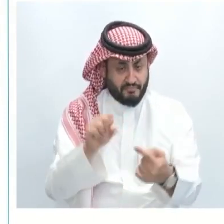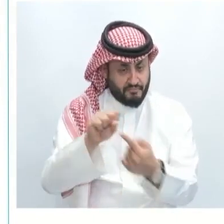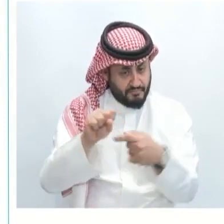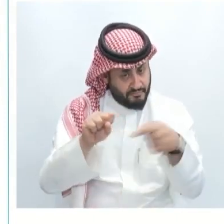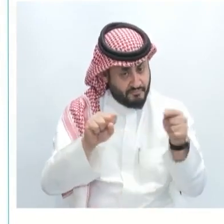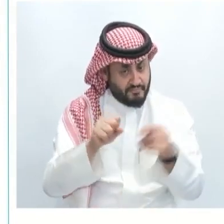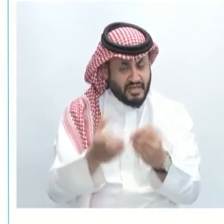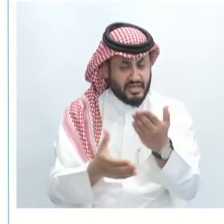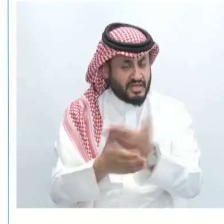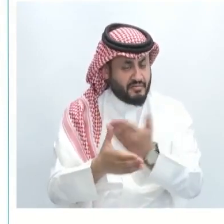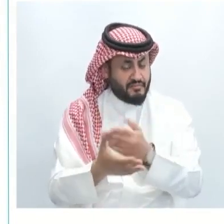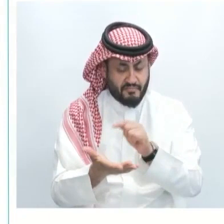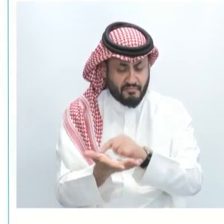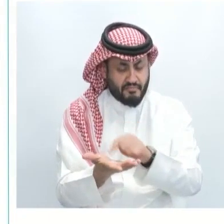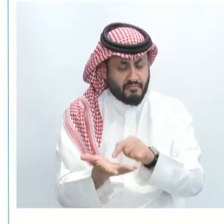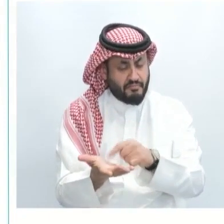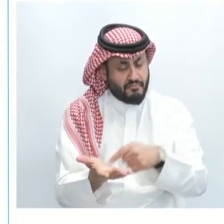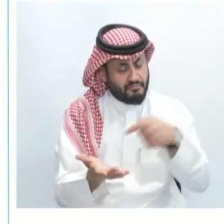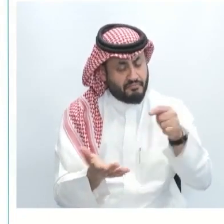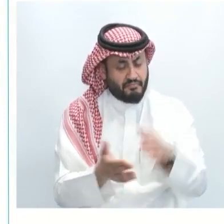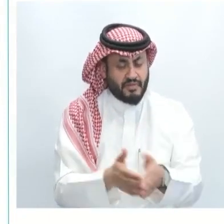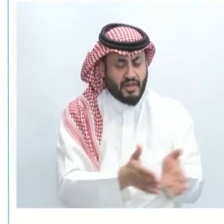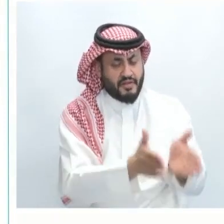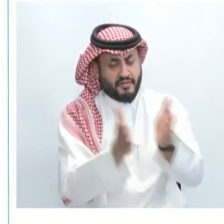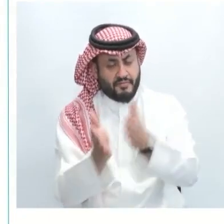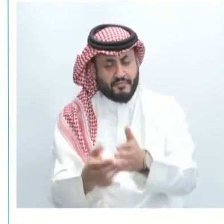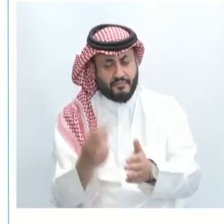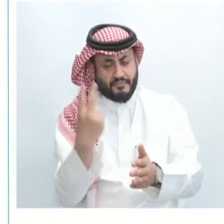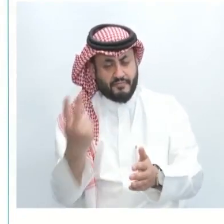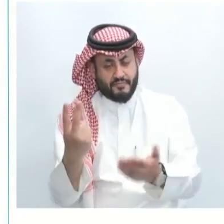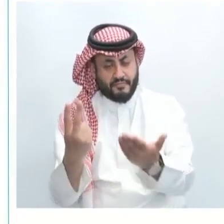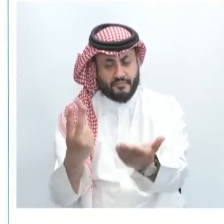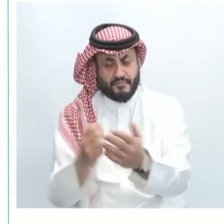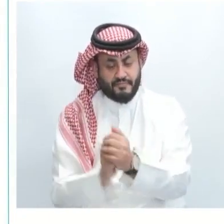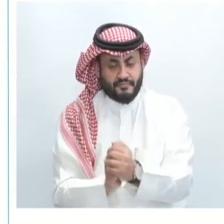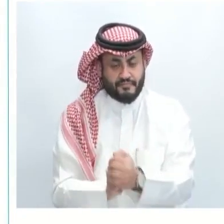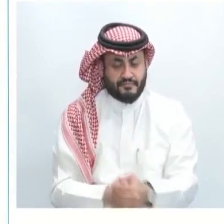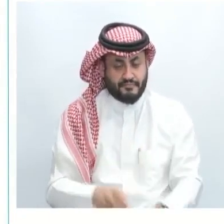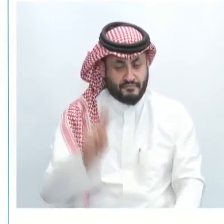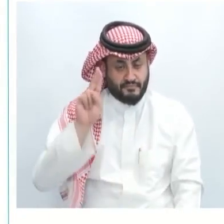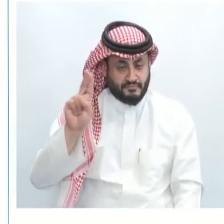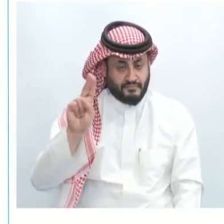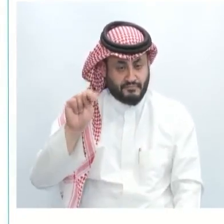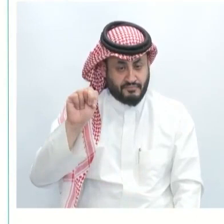s. Now let us move on to the second one. The second one is